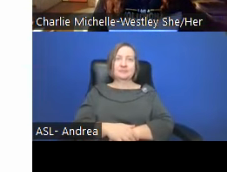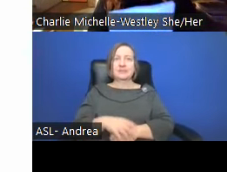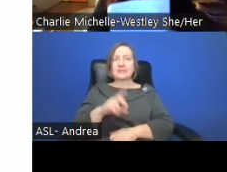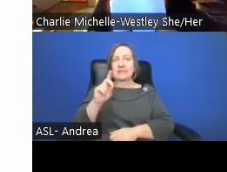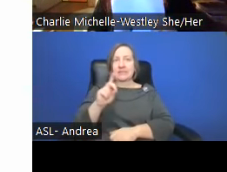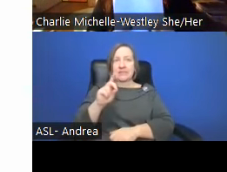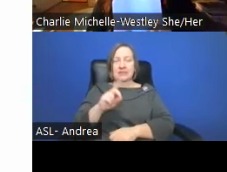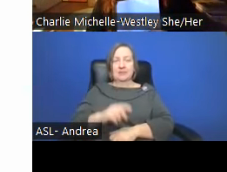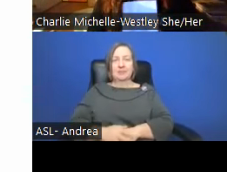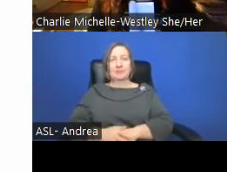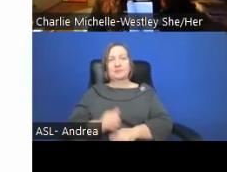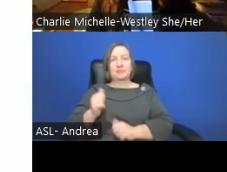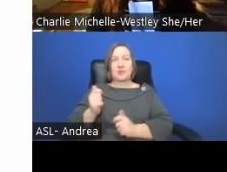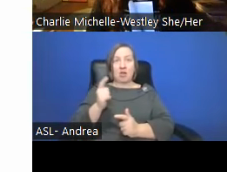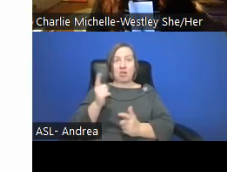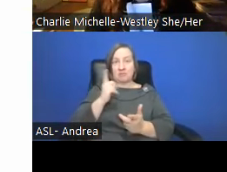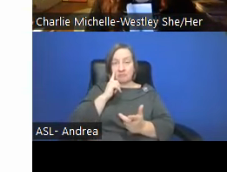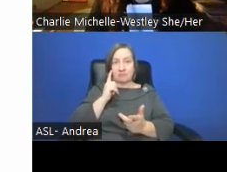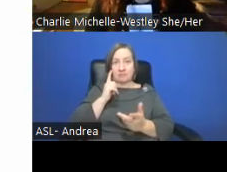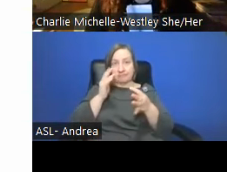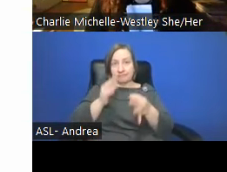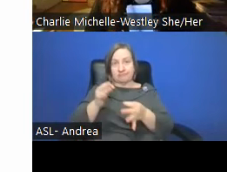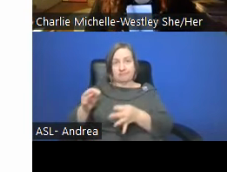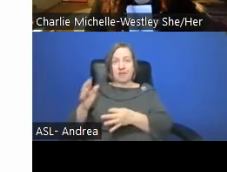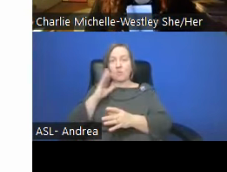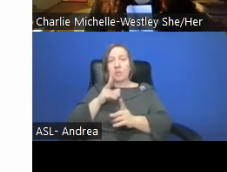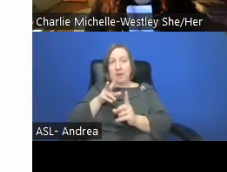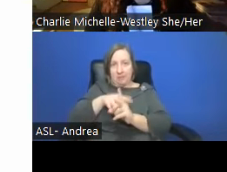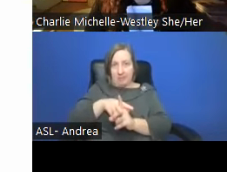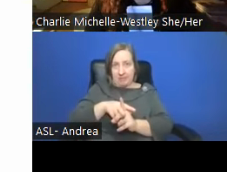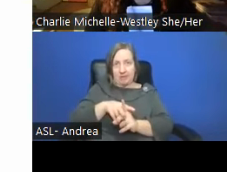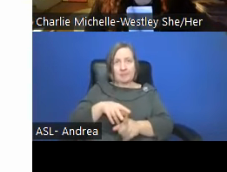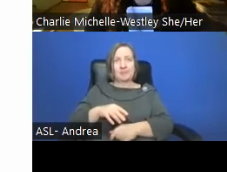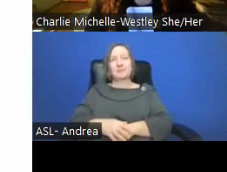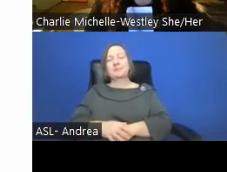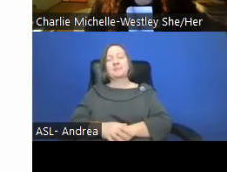D, all of these findings shall be applied.